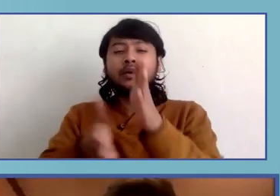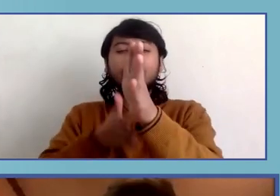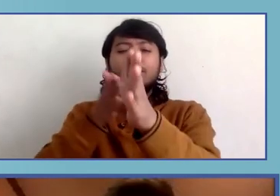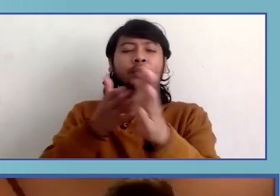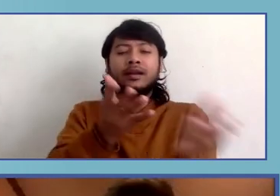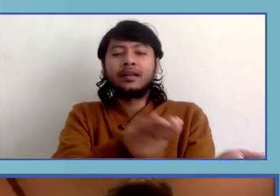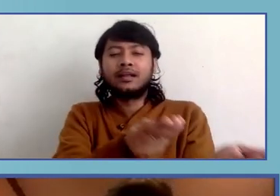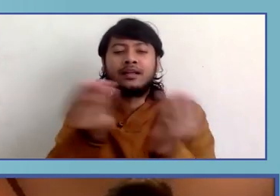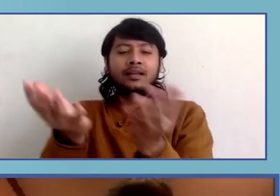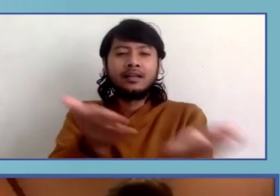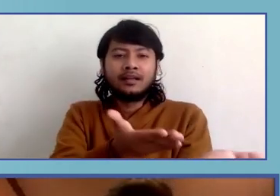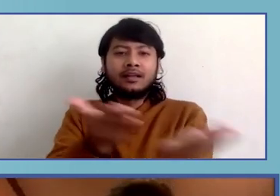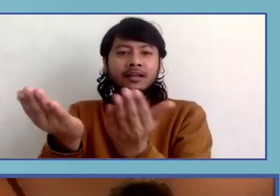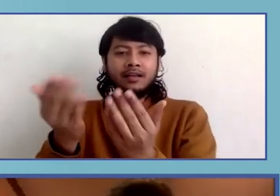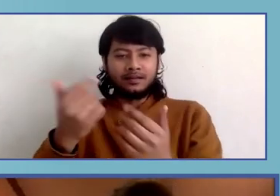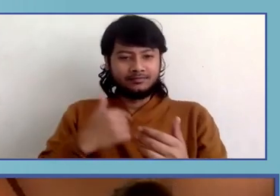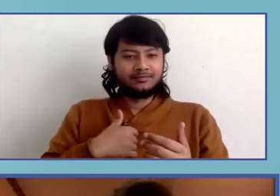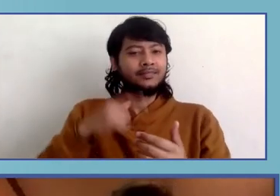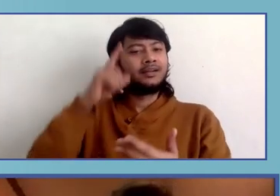I decided to do the same.